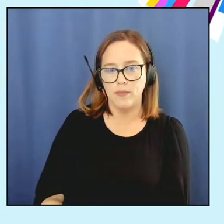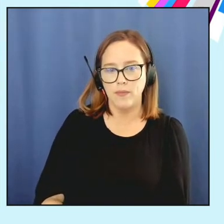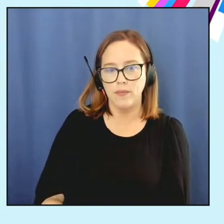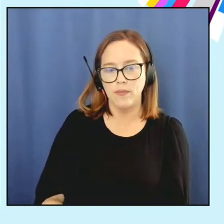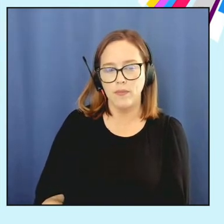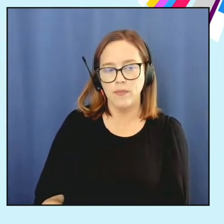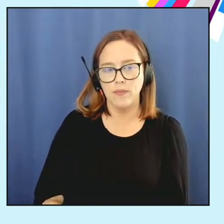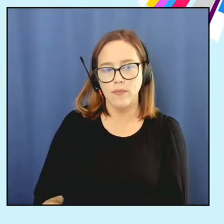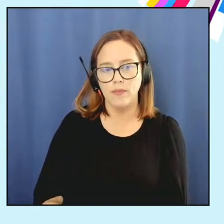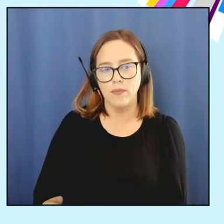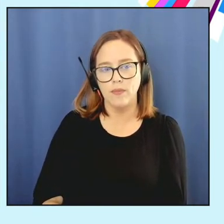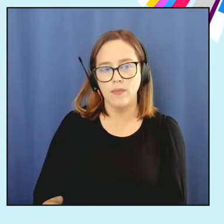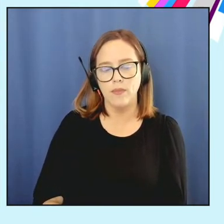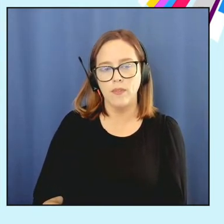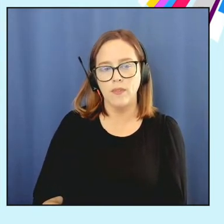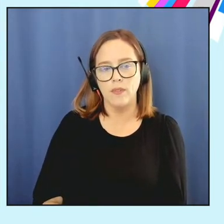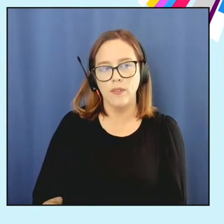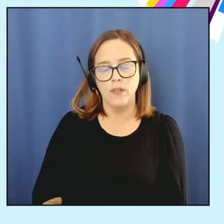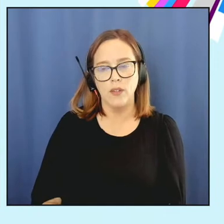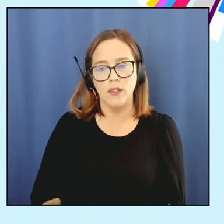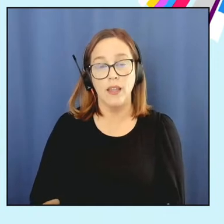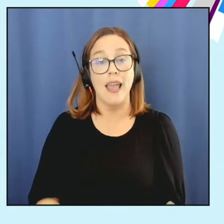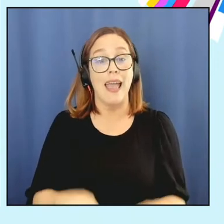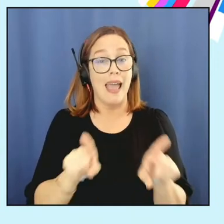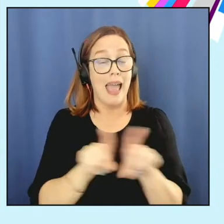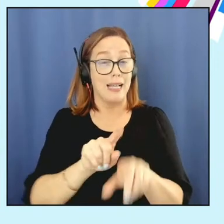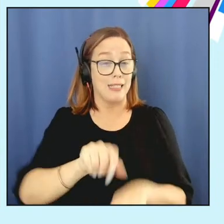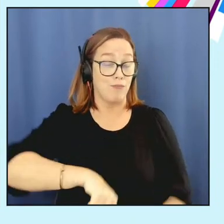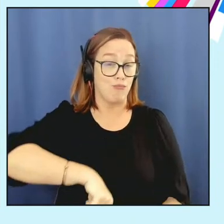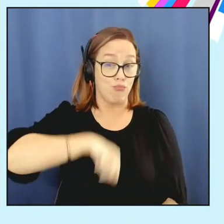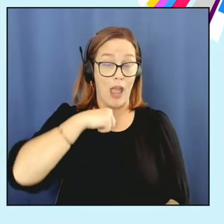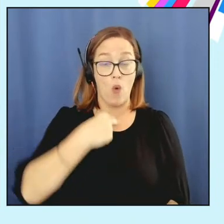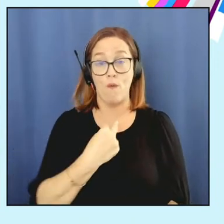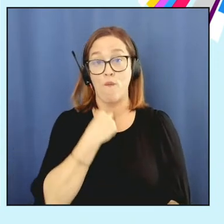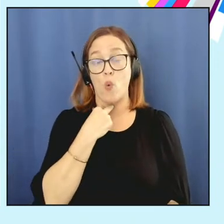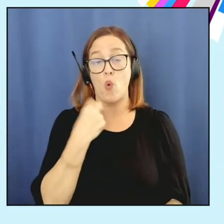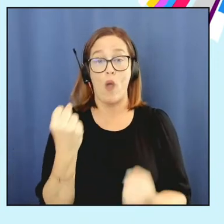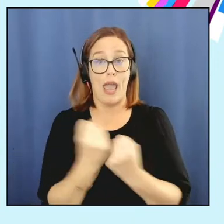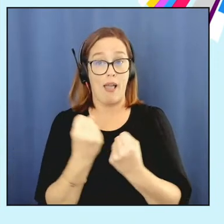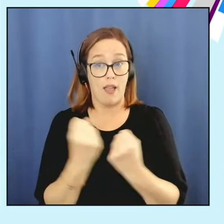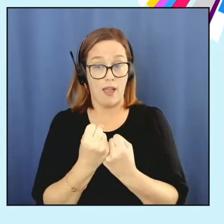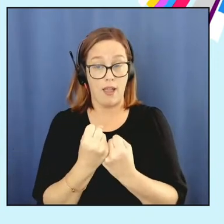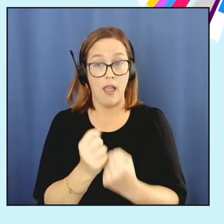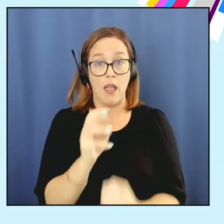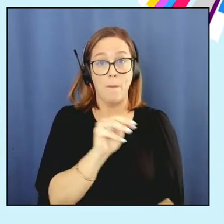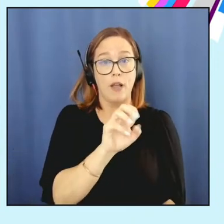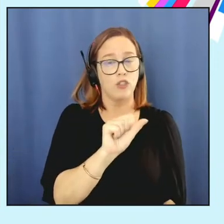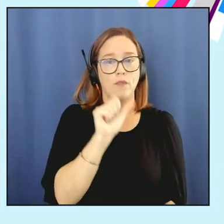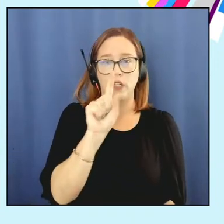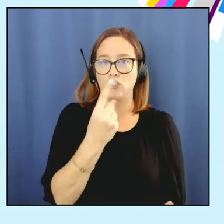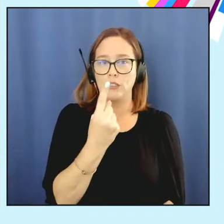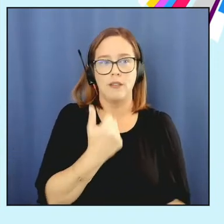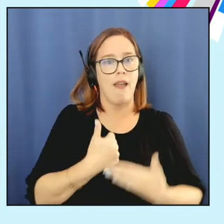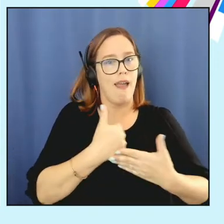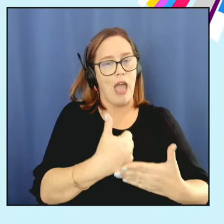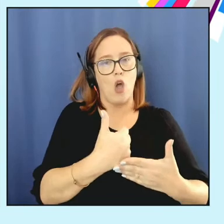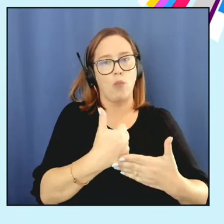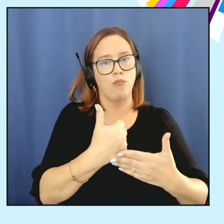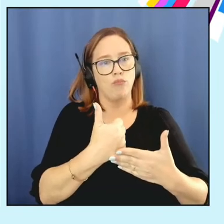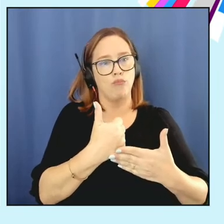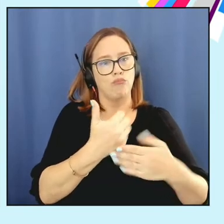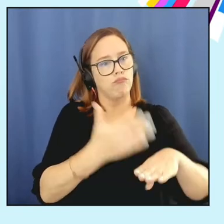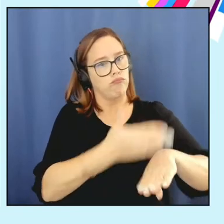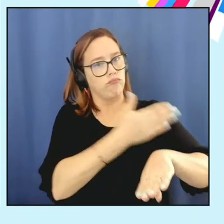Rashmi shares, as a proud and vocal ally, Microsoft has not just helped her grow as an individual, but also